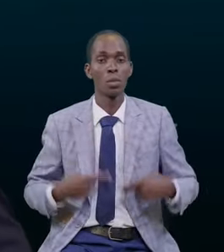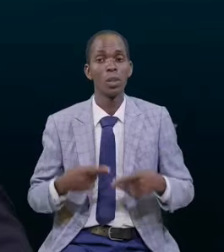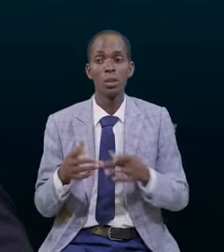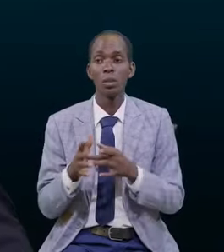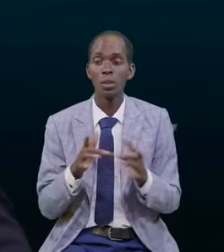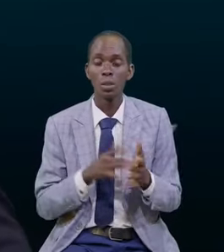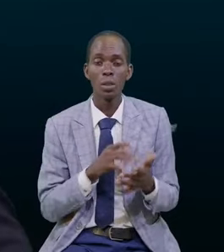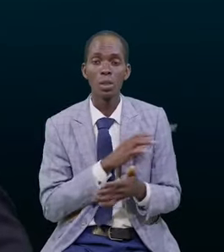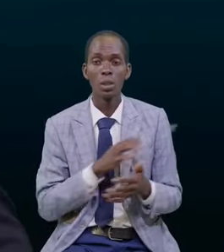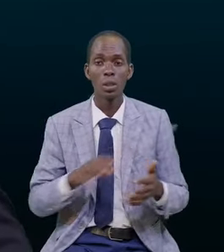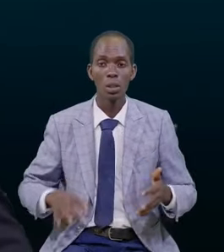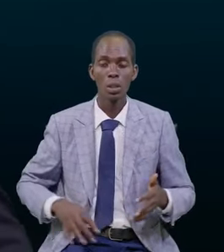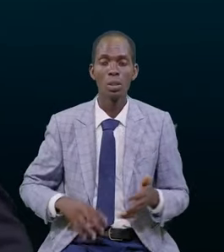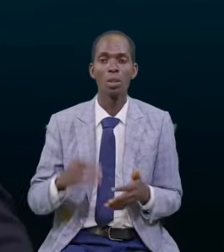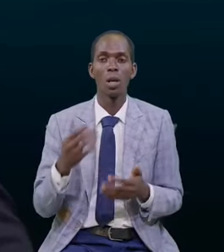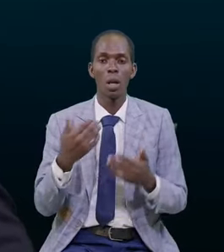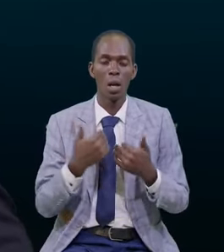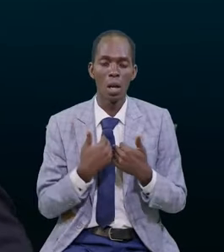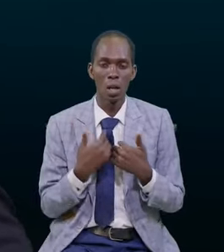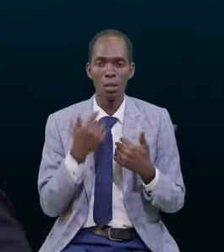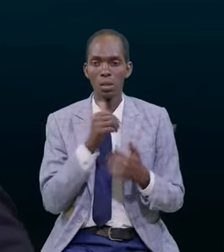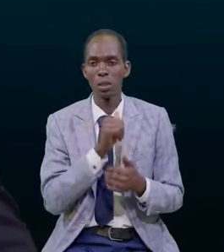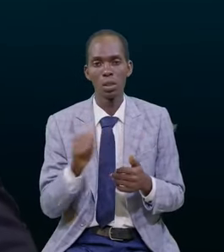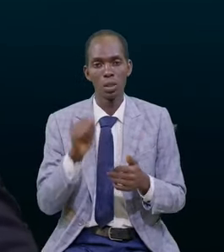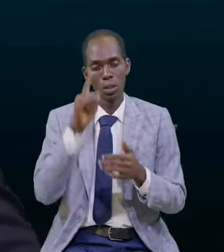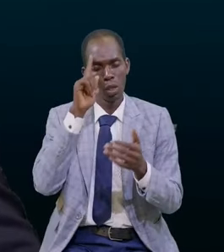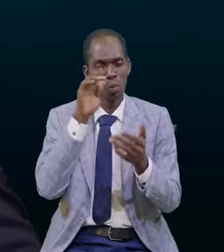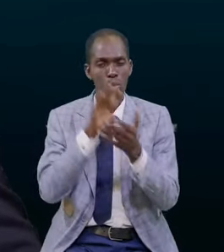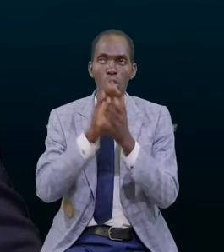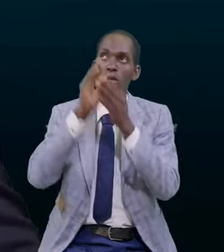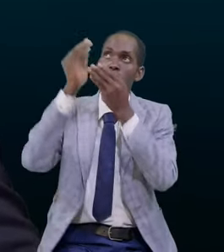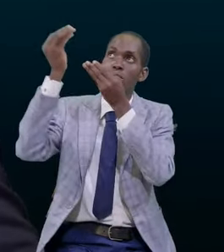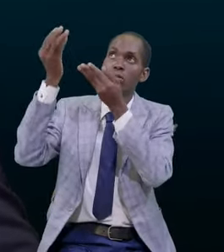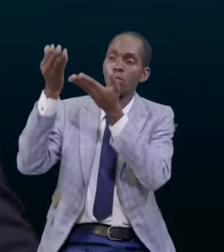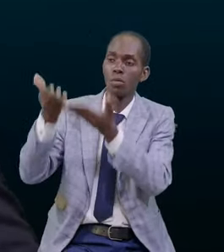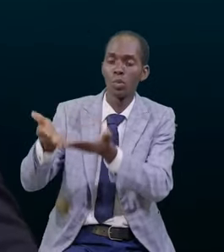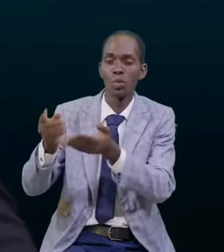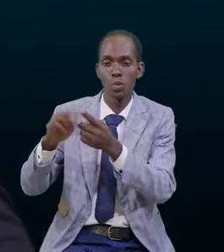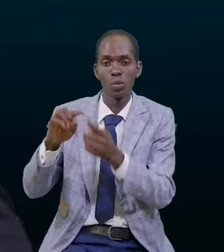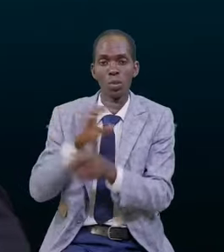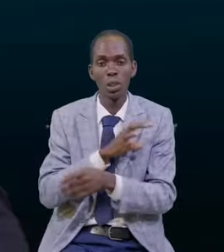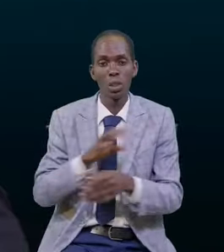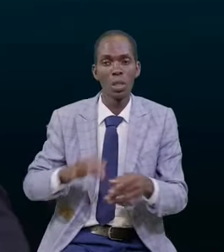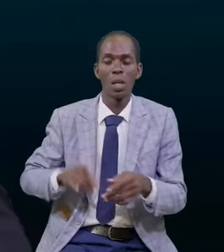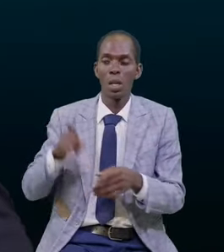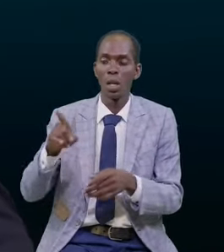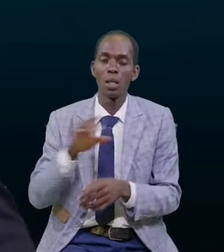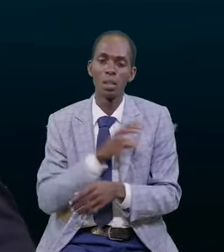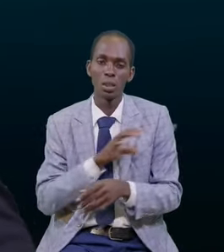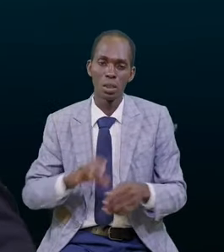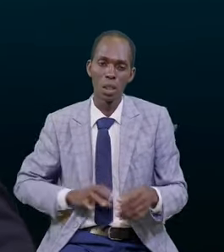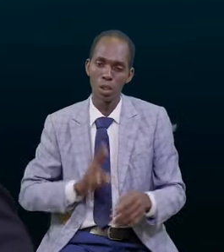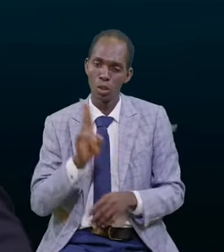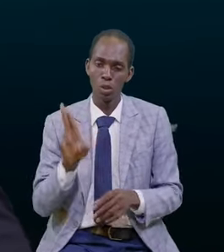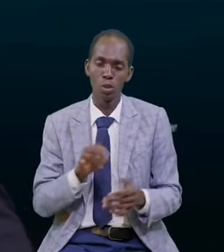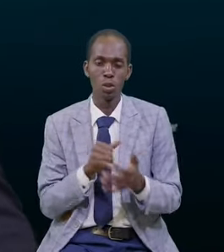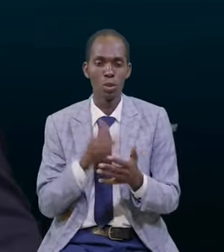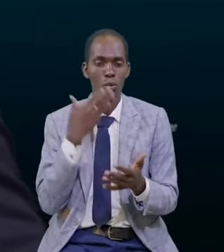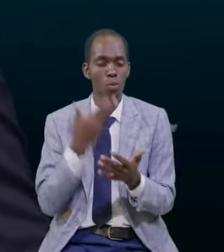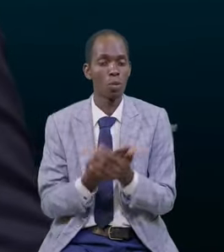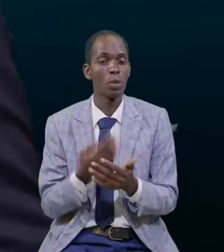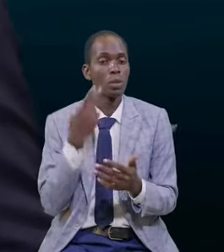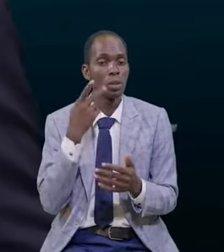he Faithfully discharged it all the way to Calvary he went for us Christ concerned from beginning to the